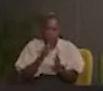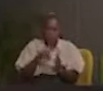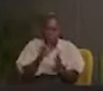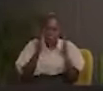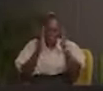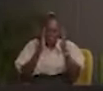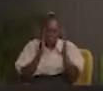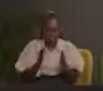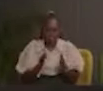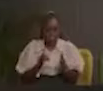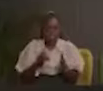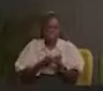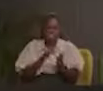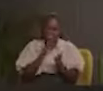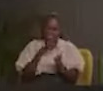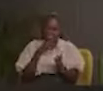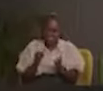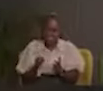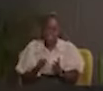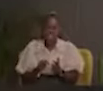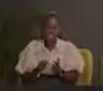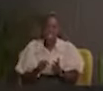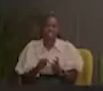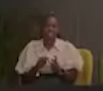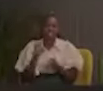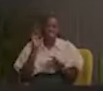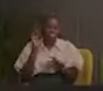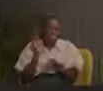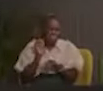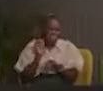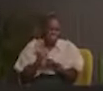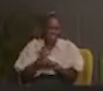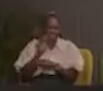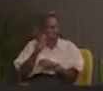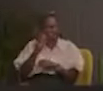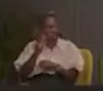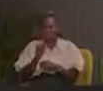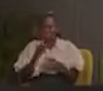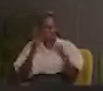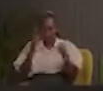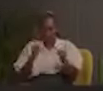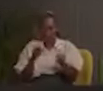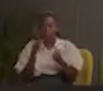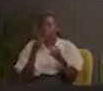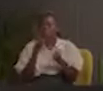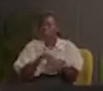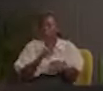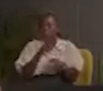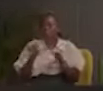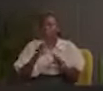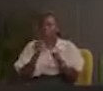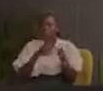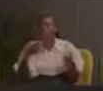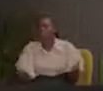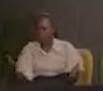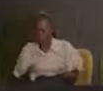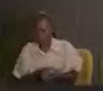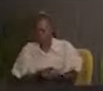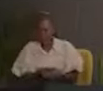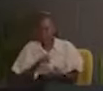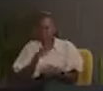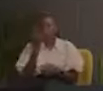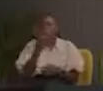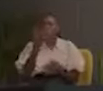staying power. There are times you have done everything. The only thing left is thanksgiving and